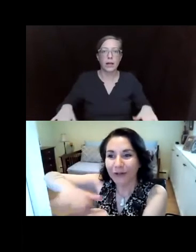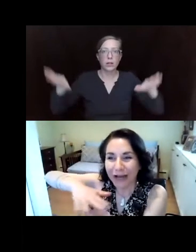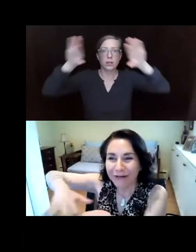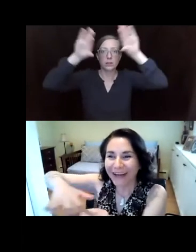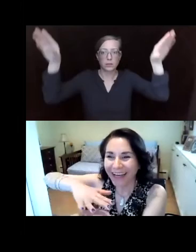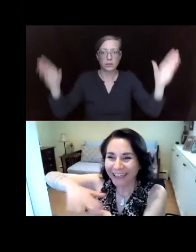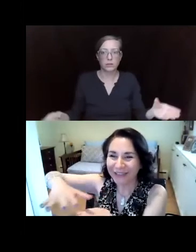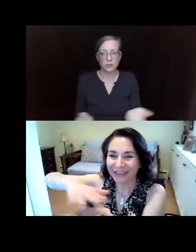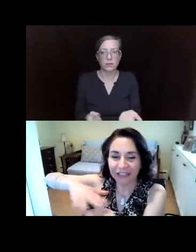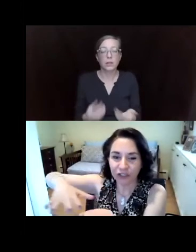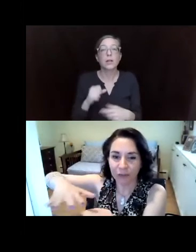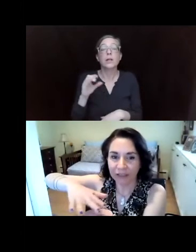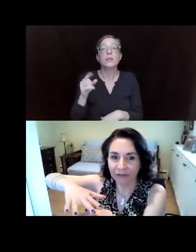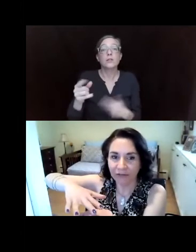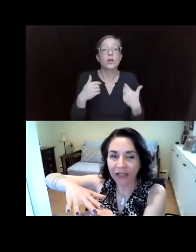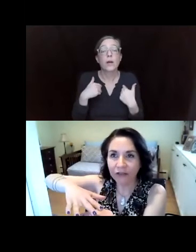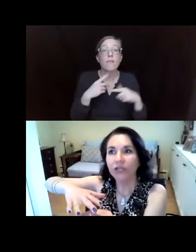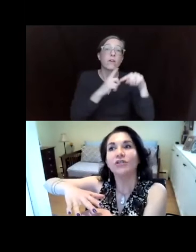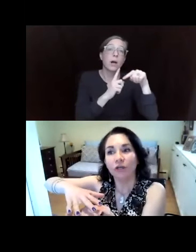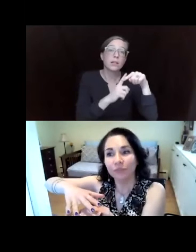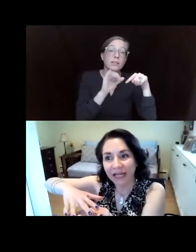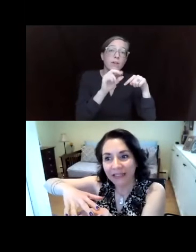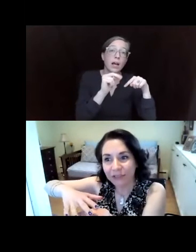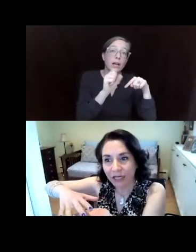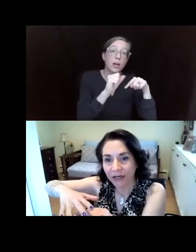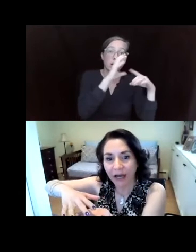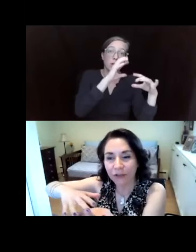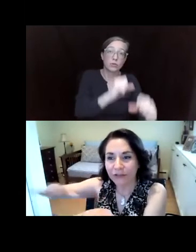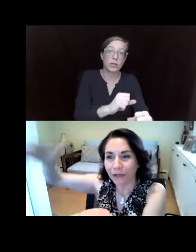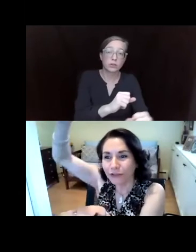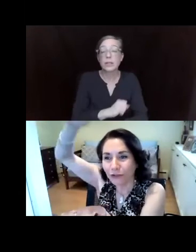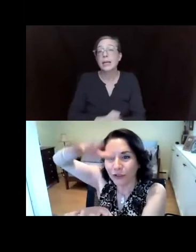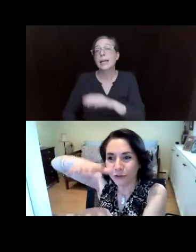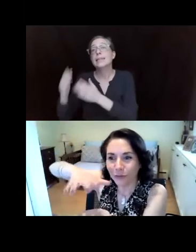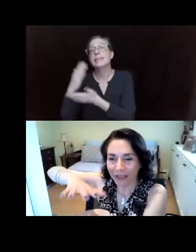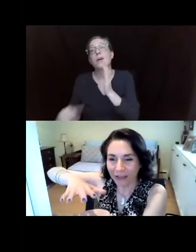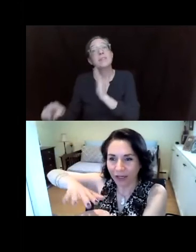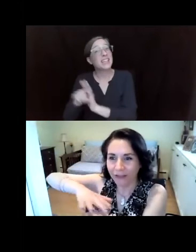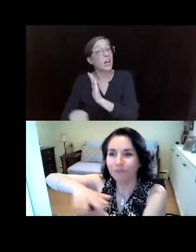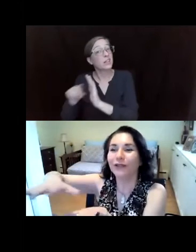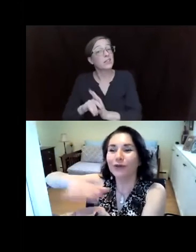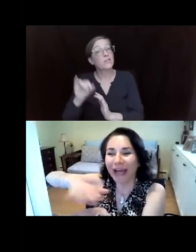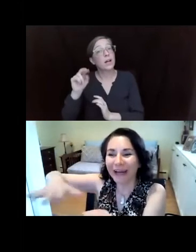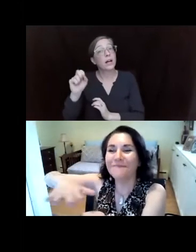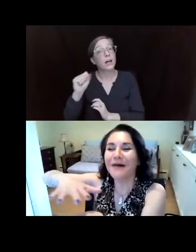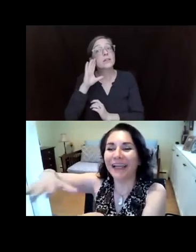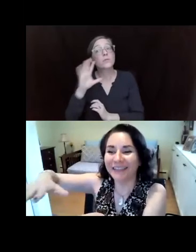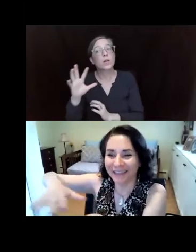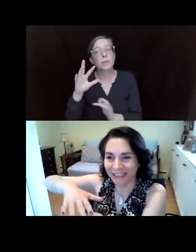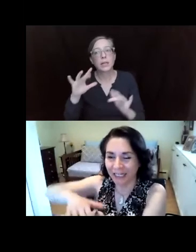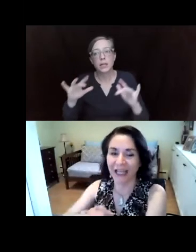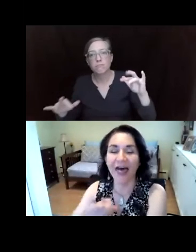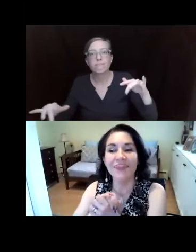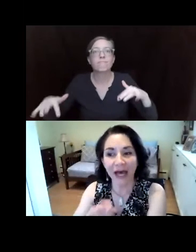now you have a large concentration of positive ions, some negative ions are also going to be attracted to kind of balance